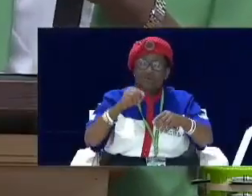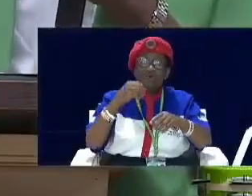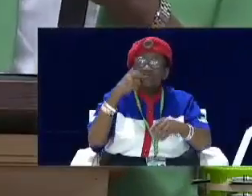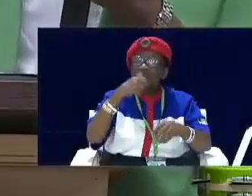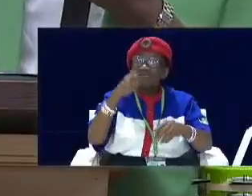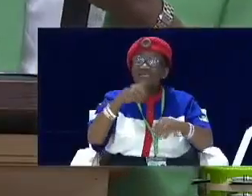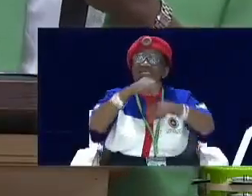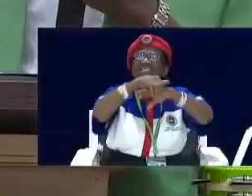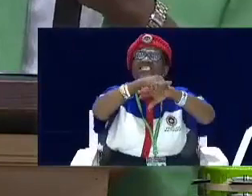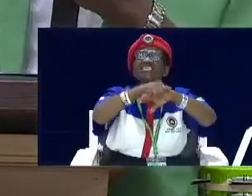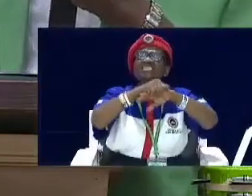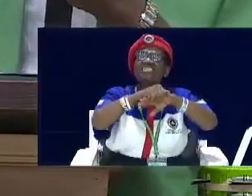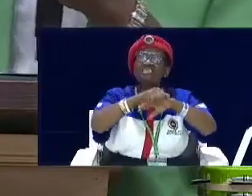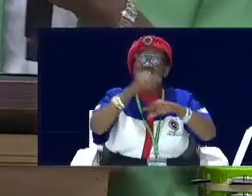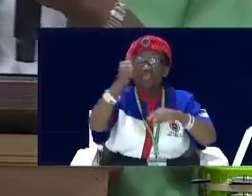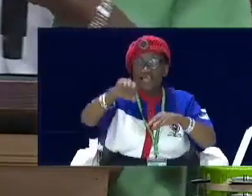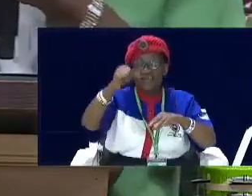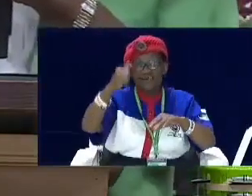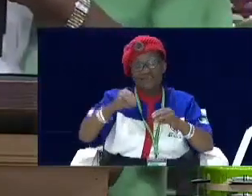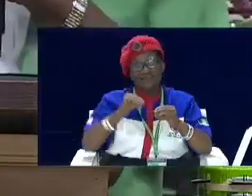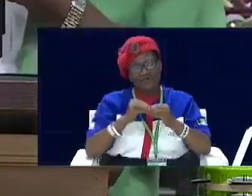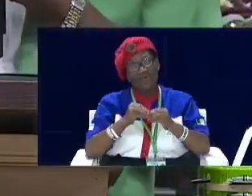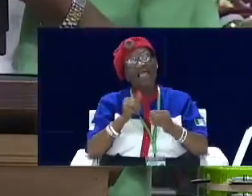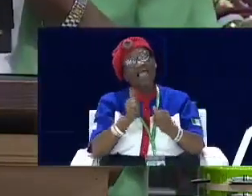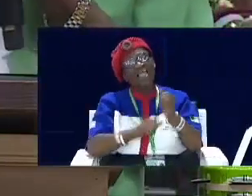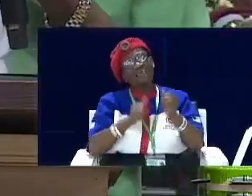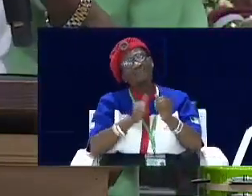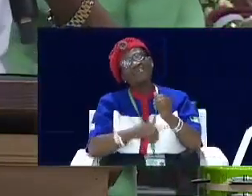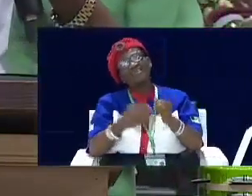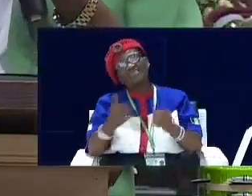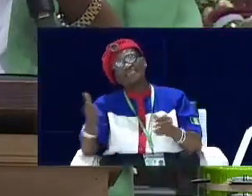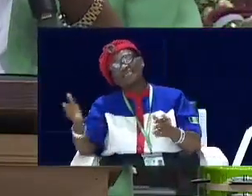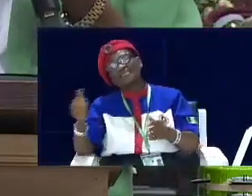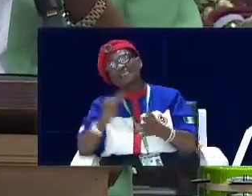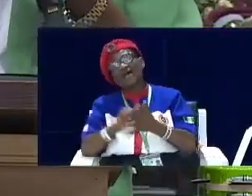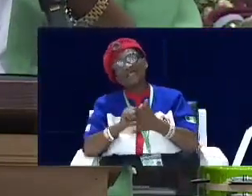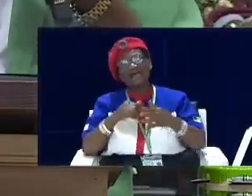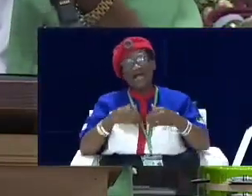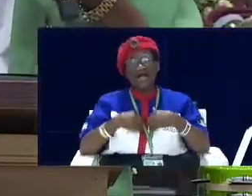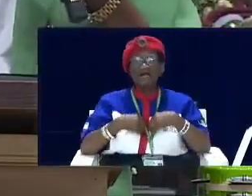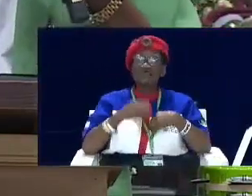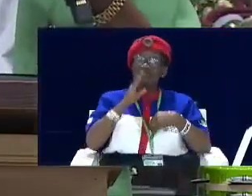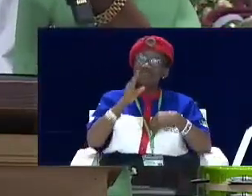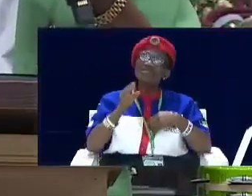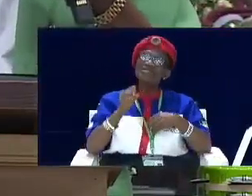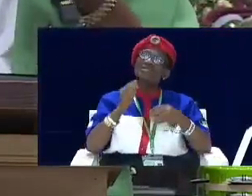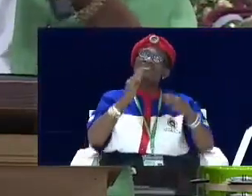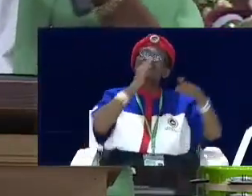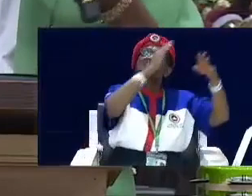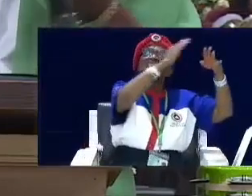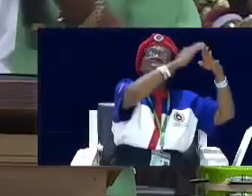Everything that has been hindering you, the